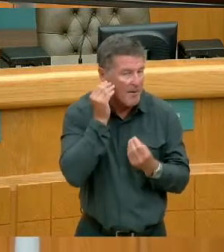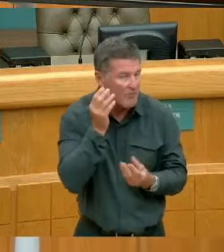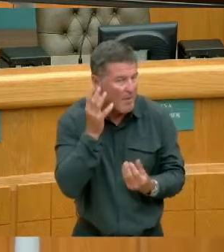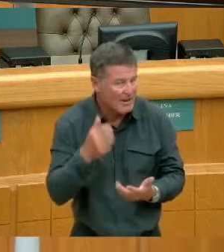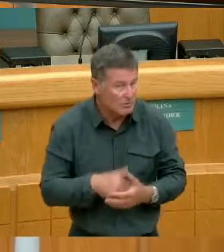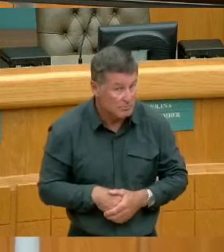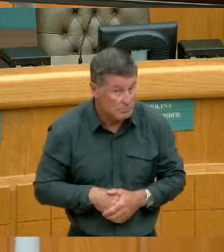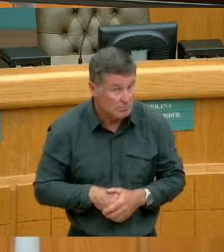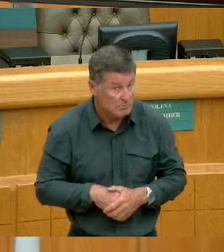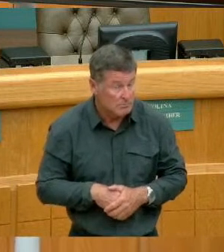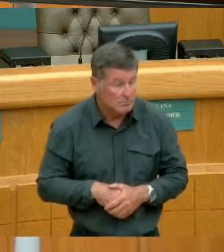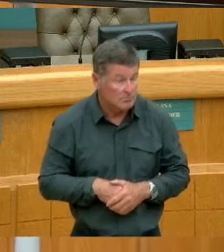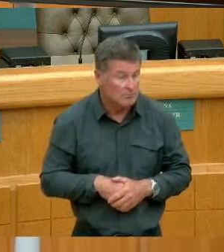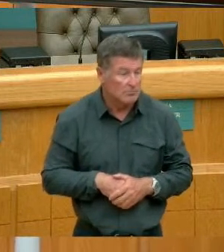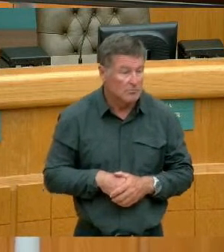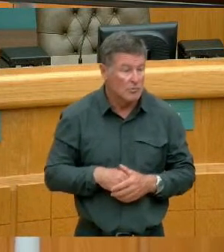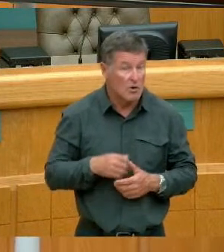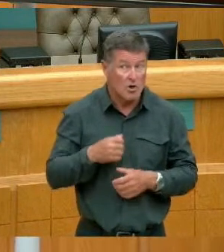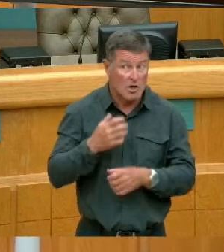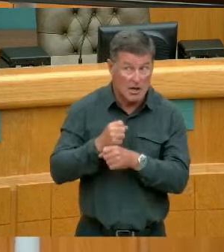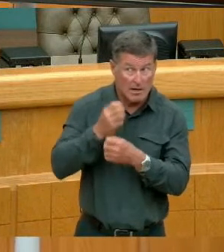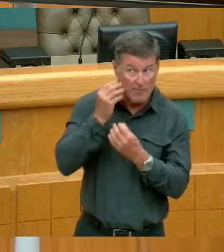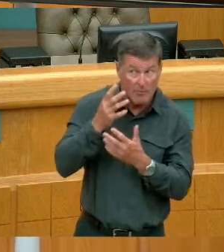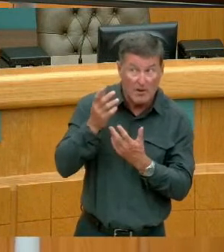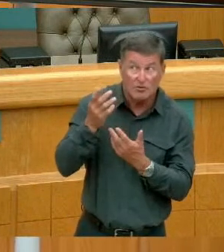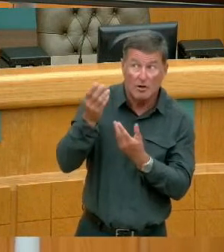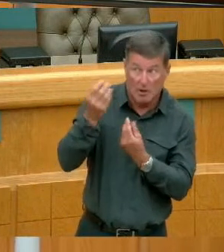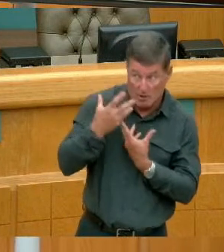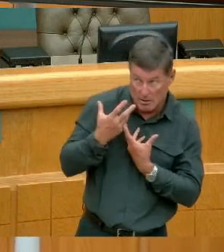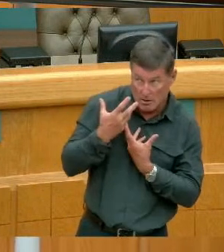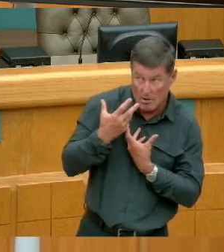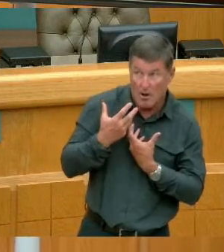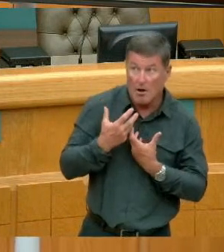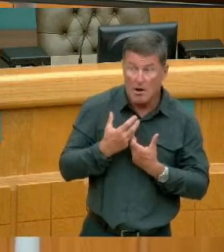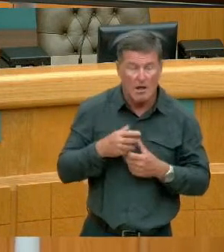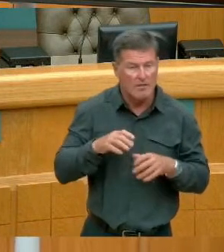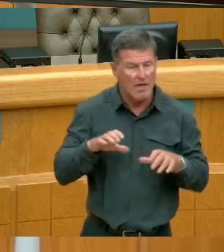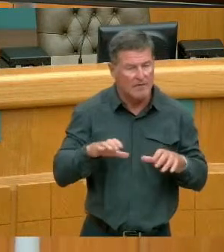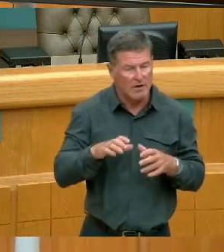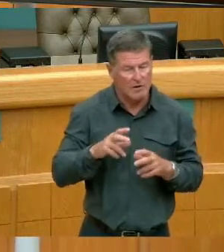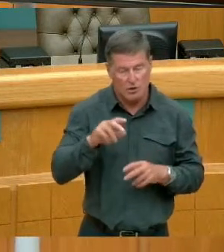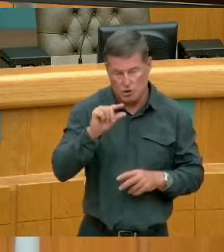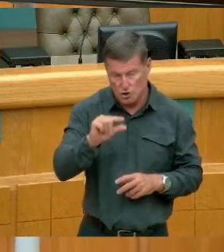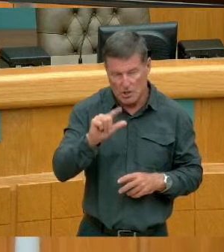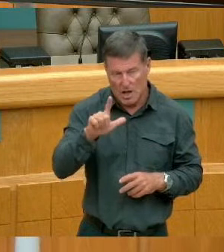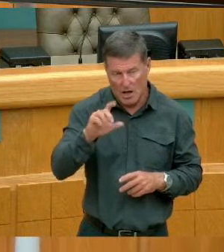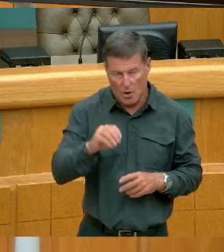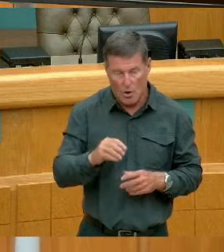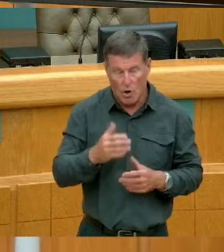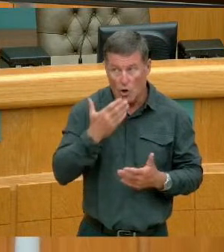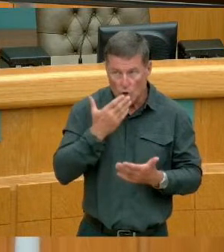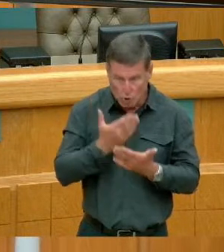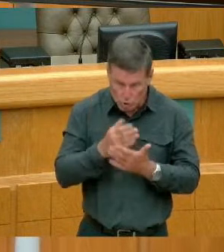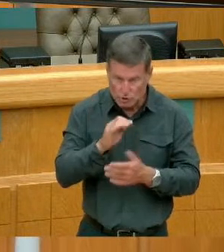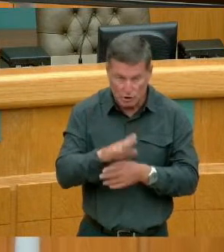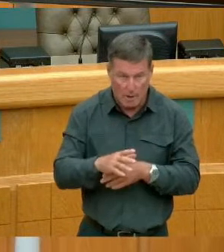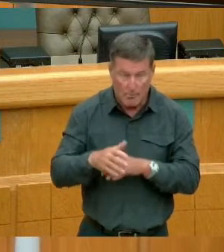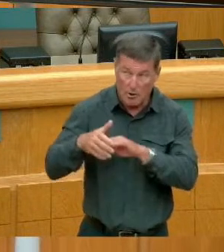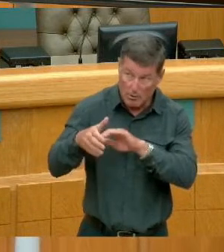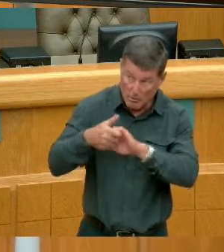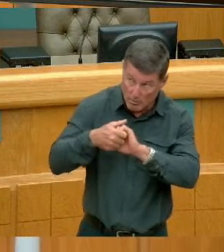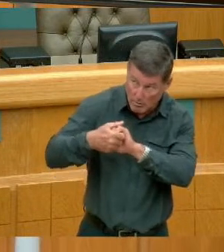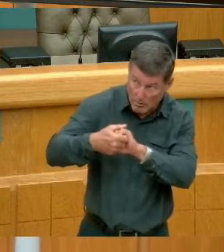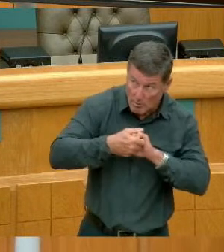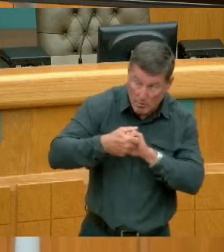that the General Land Office has done a very good job in coordinating with me.